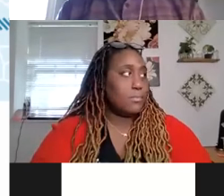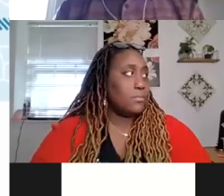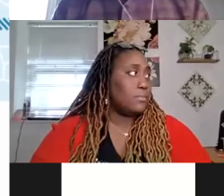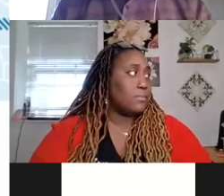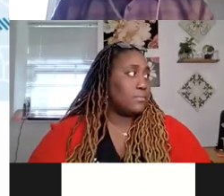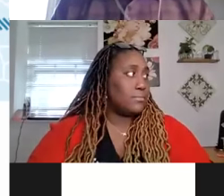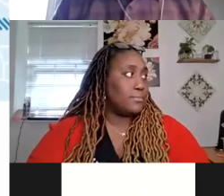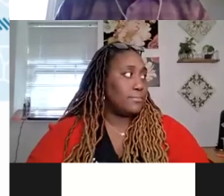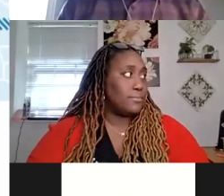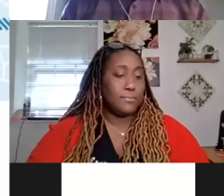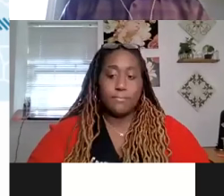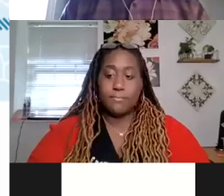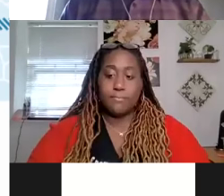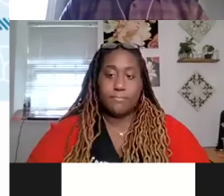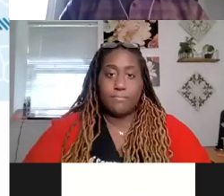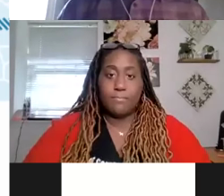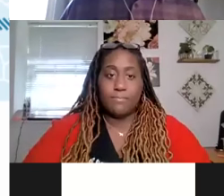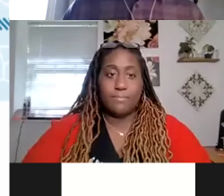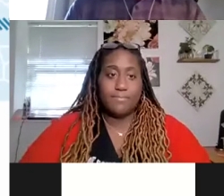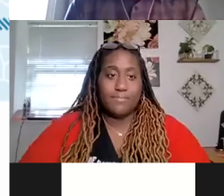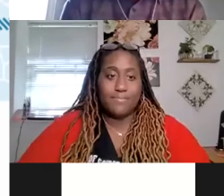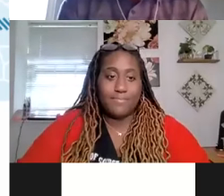Would I be accurate in that?